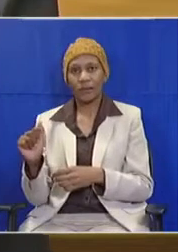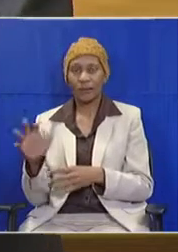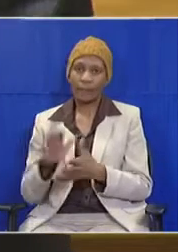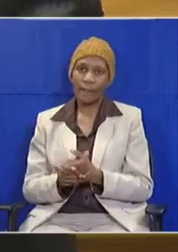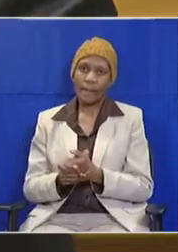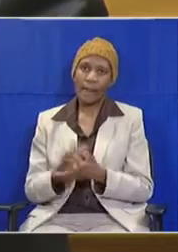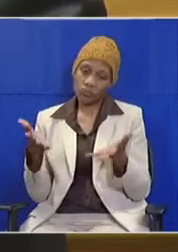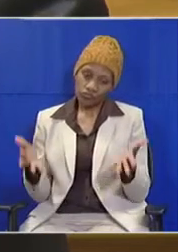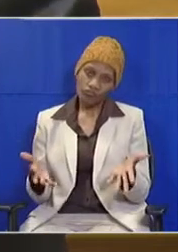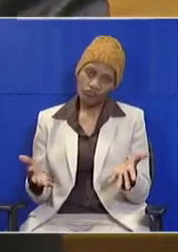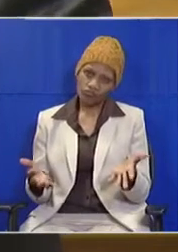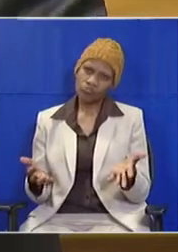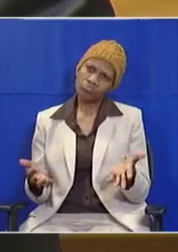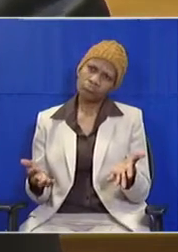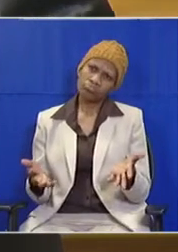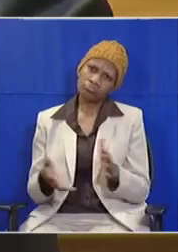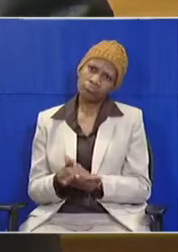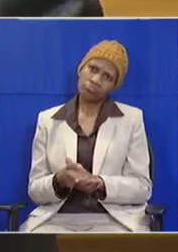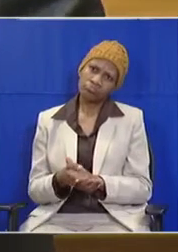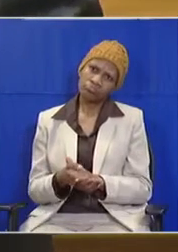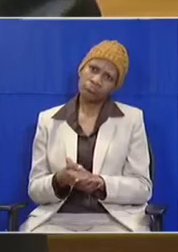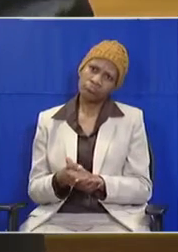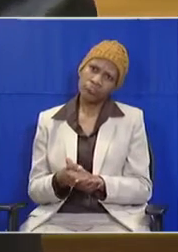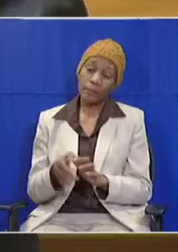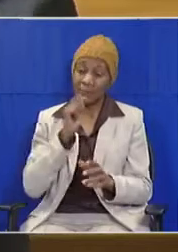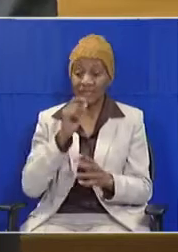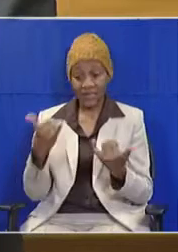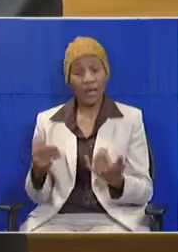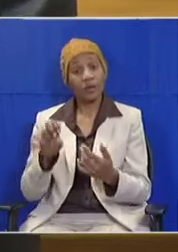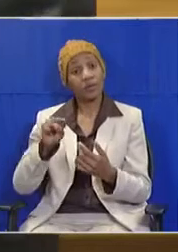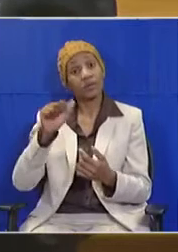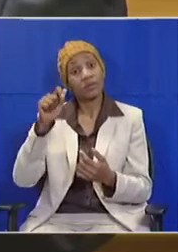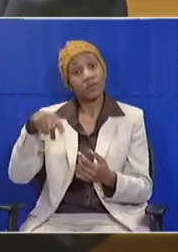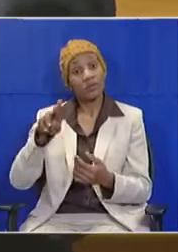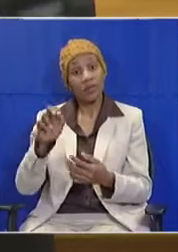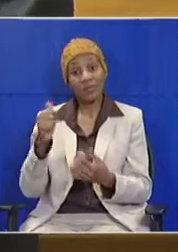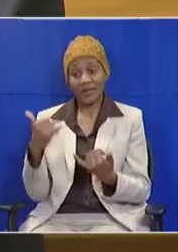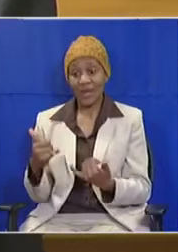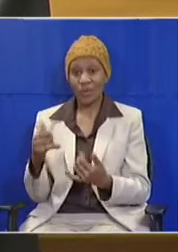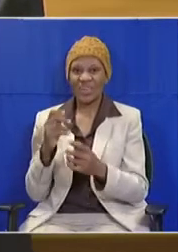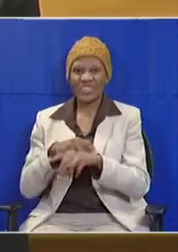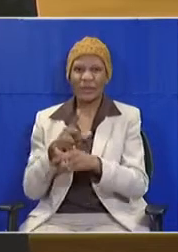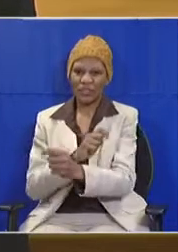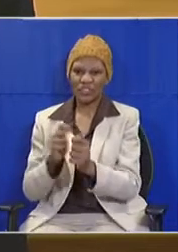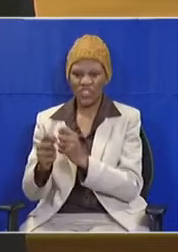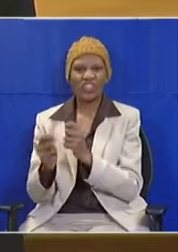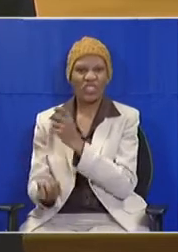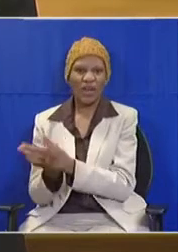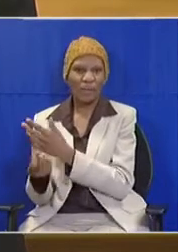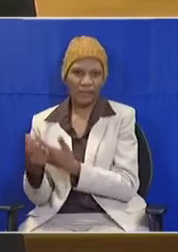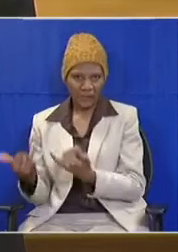Council. So they are actually in some transitional period, and they've given us a report in terms of how they are improving their